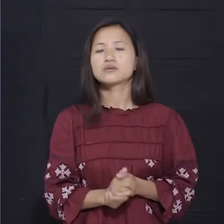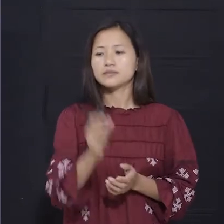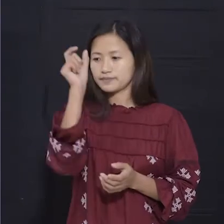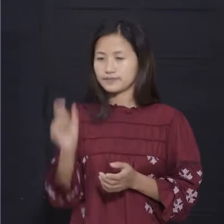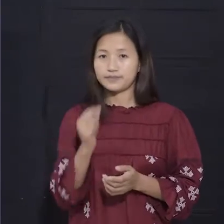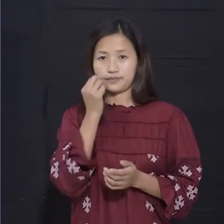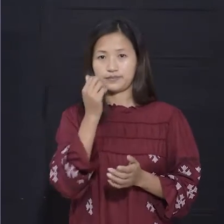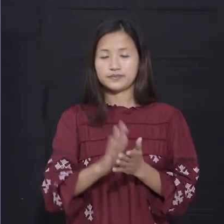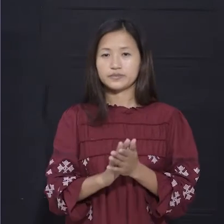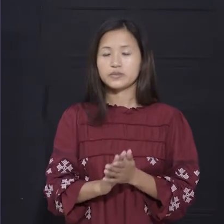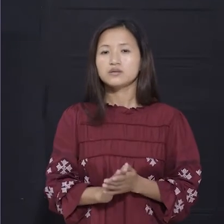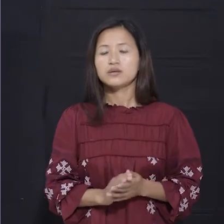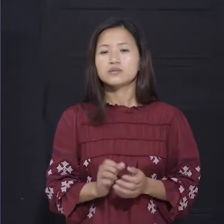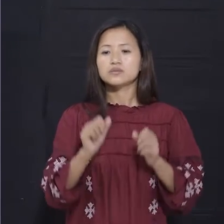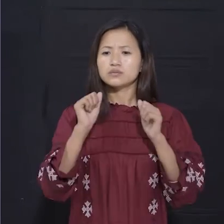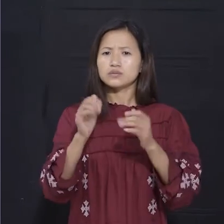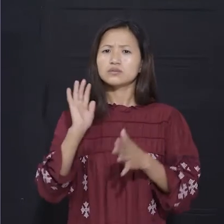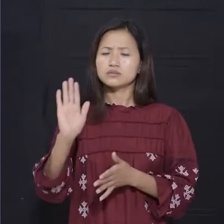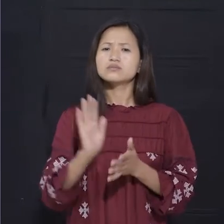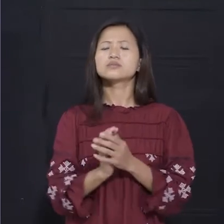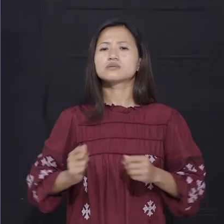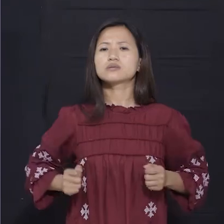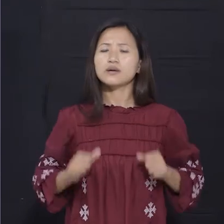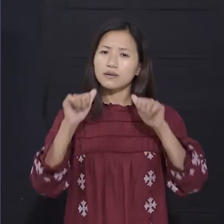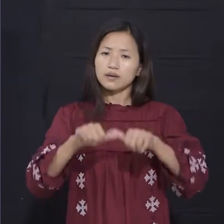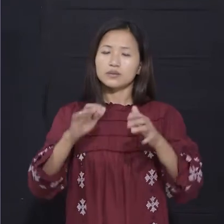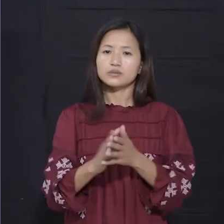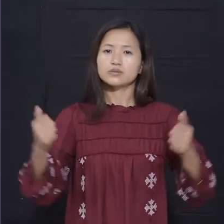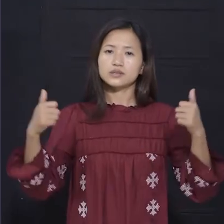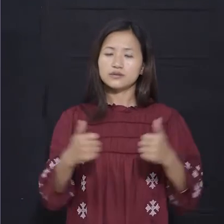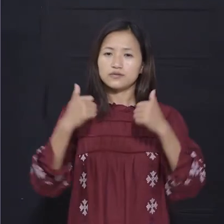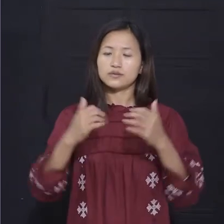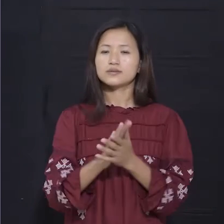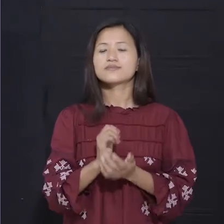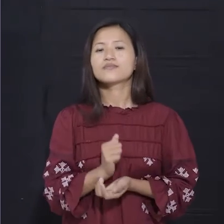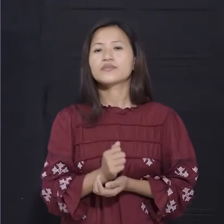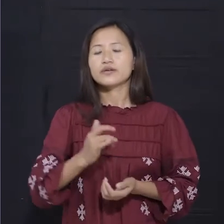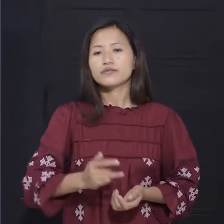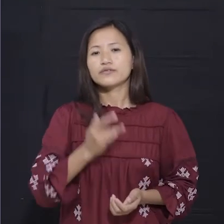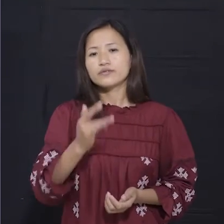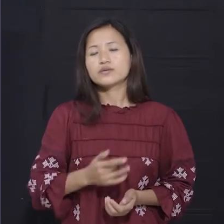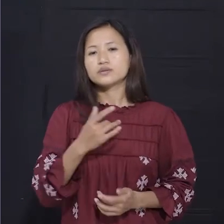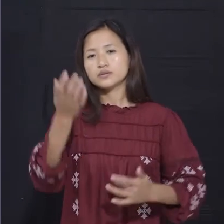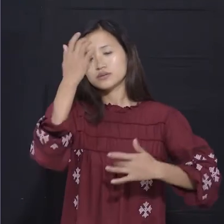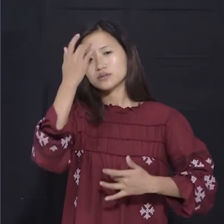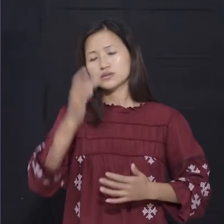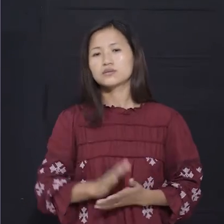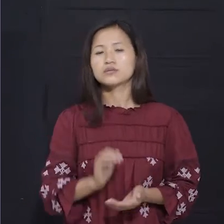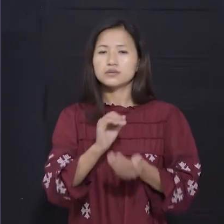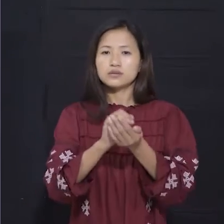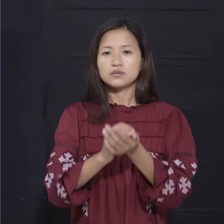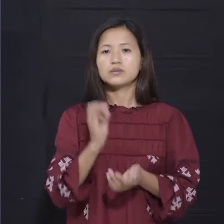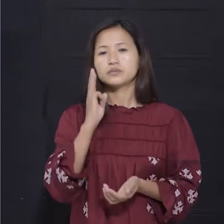Skandagupta, though he was able to defeat the hunas, but after that he fell ill and he couldn't keep up well.